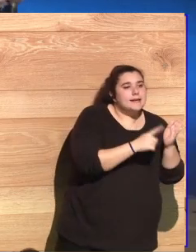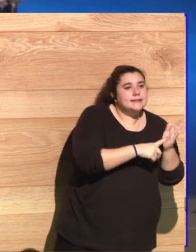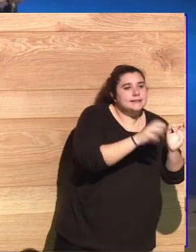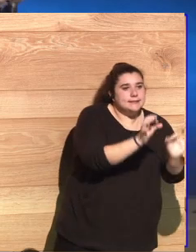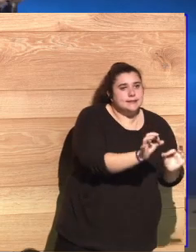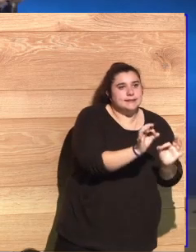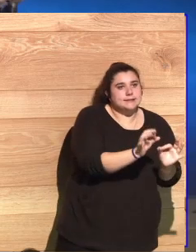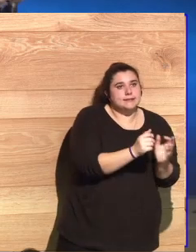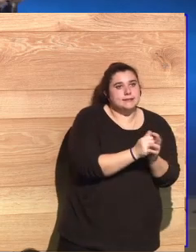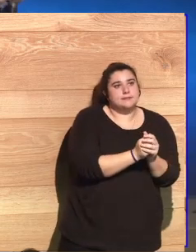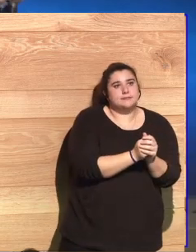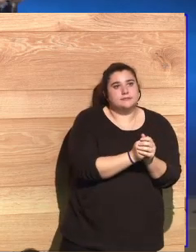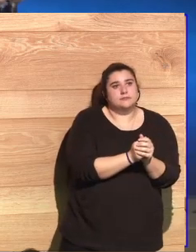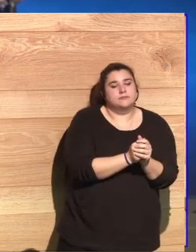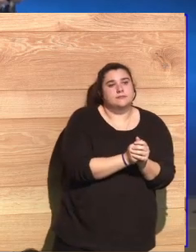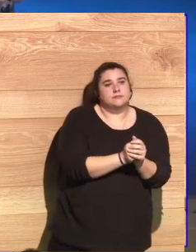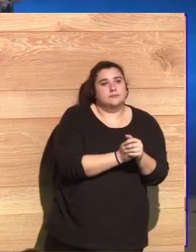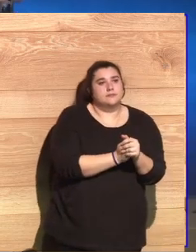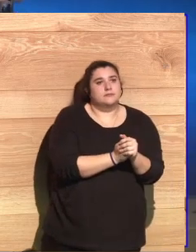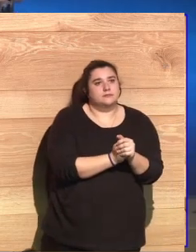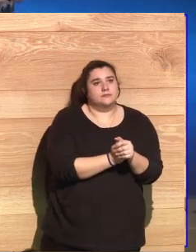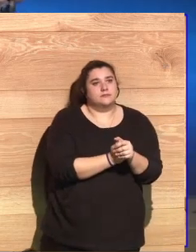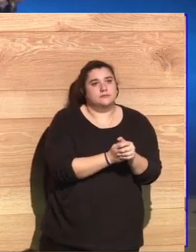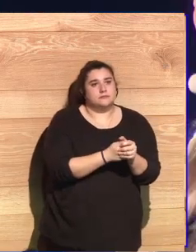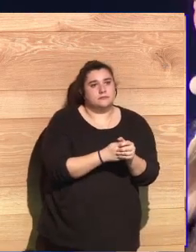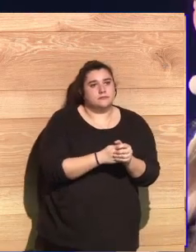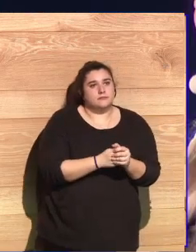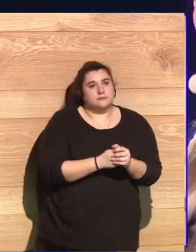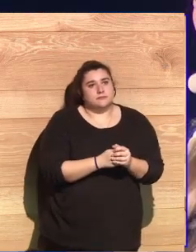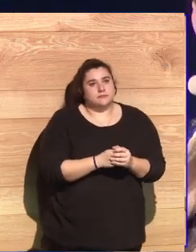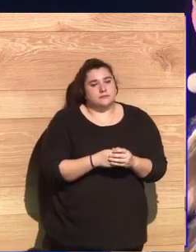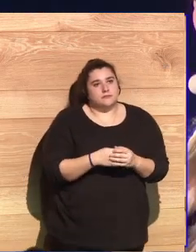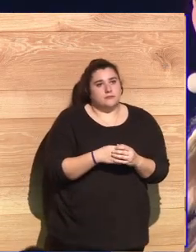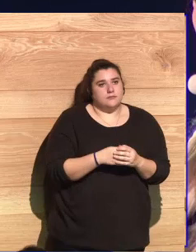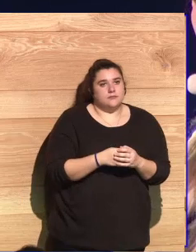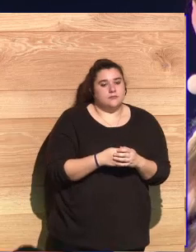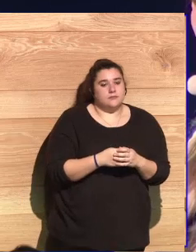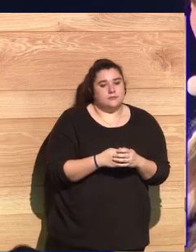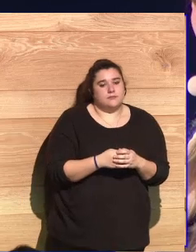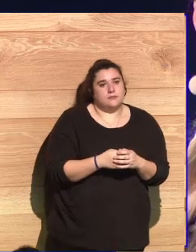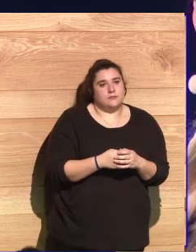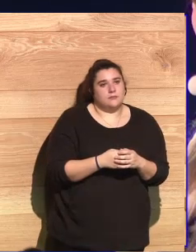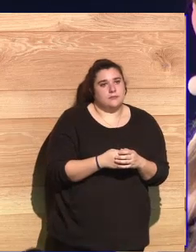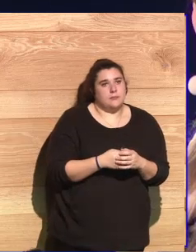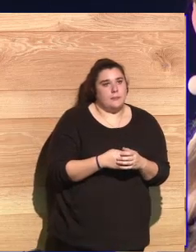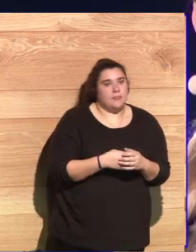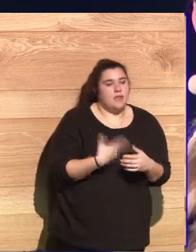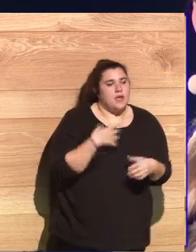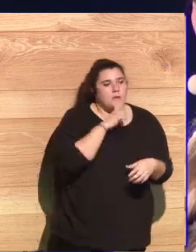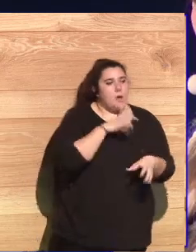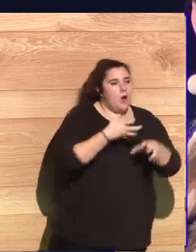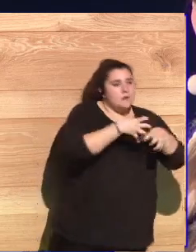there was blacks, Puerto Ricans, and there were a lot of Vietnamese gangs in there too. But in